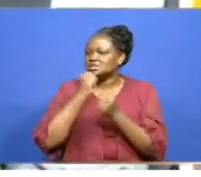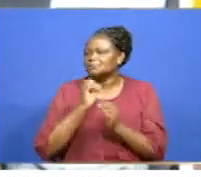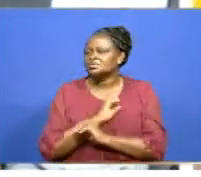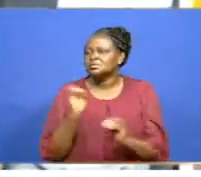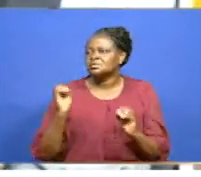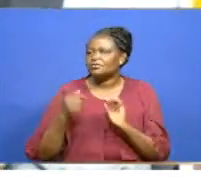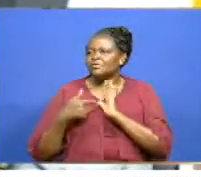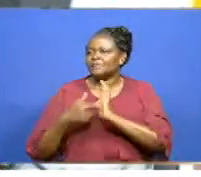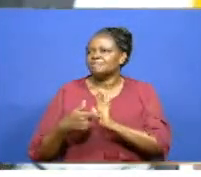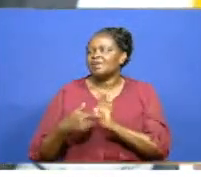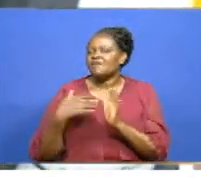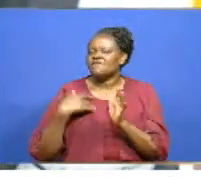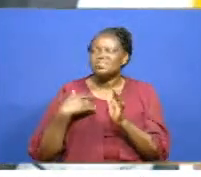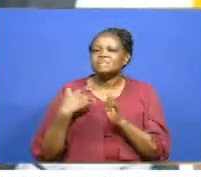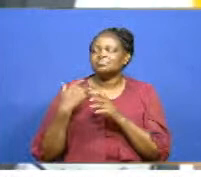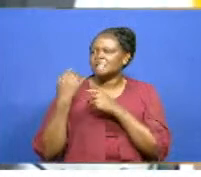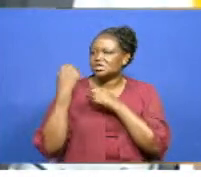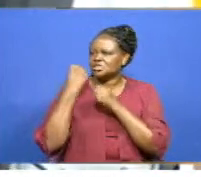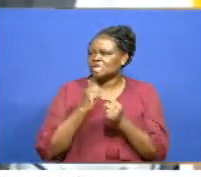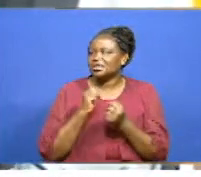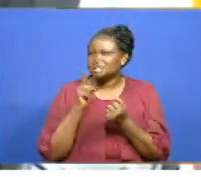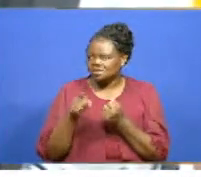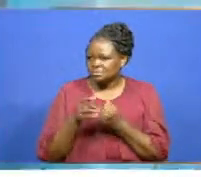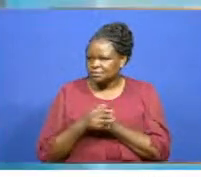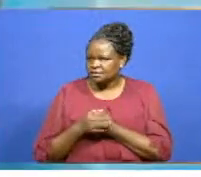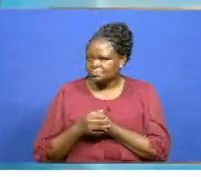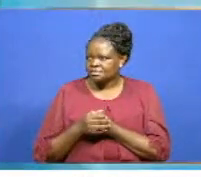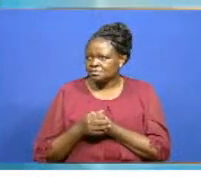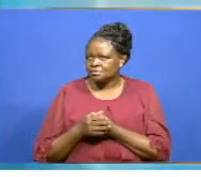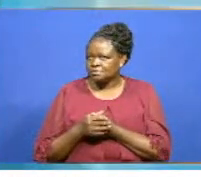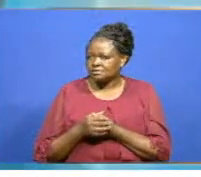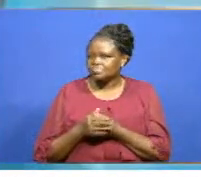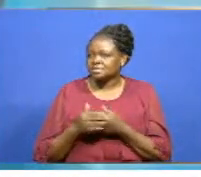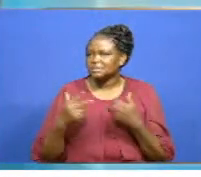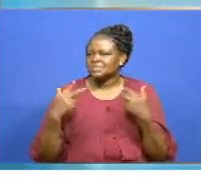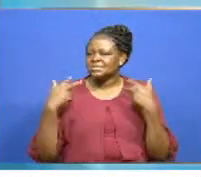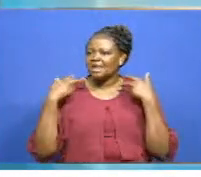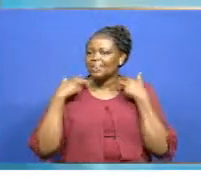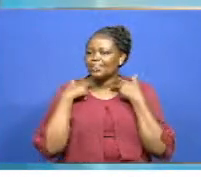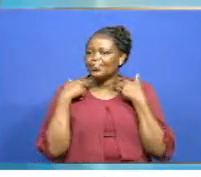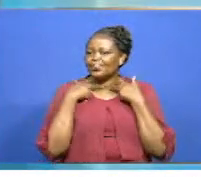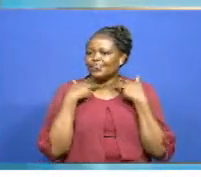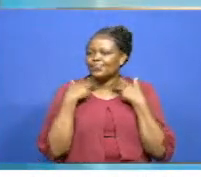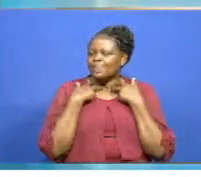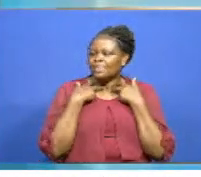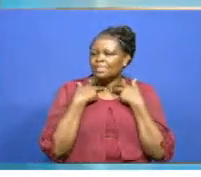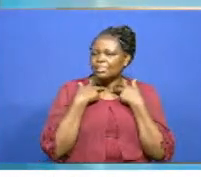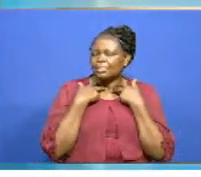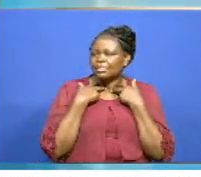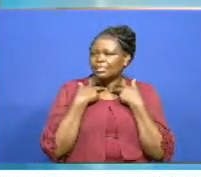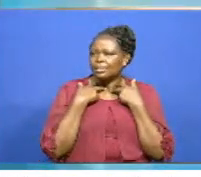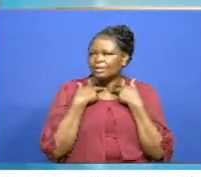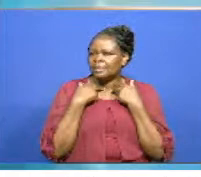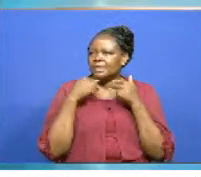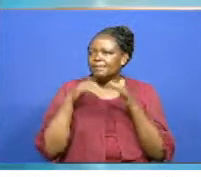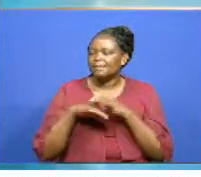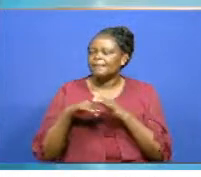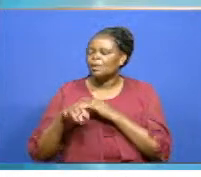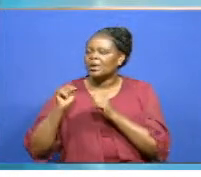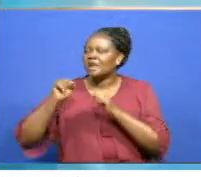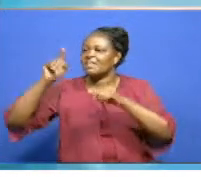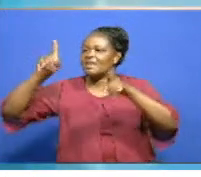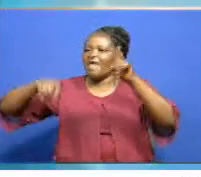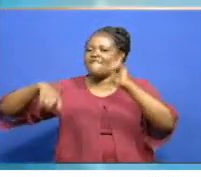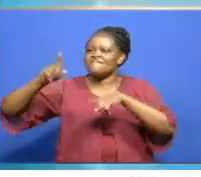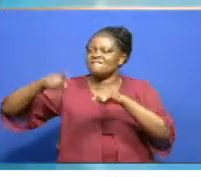as sugarcane is a slave plantation. We can